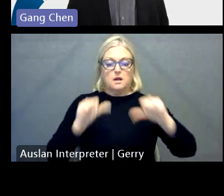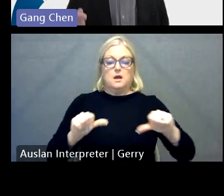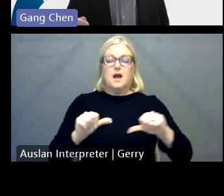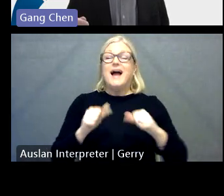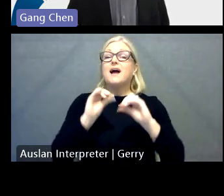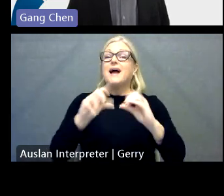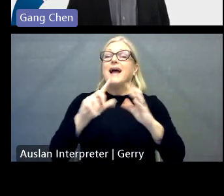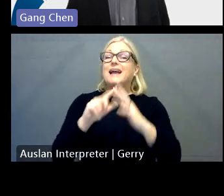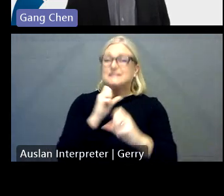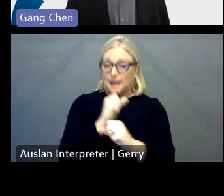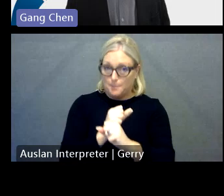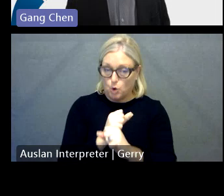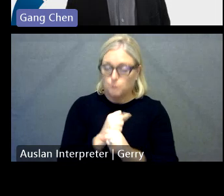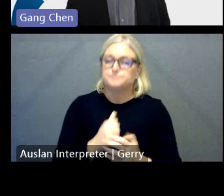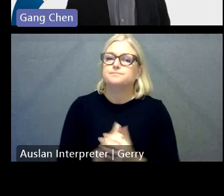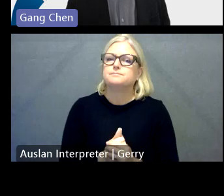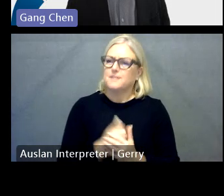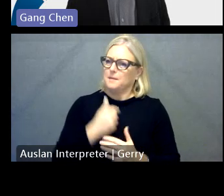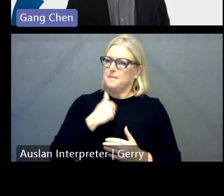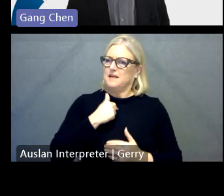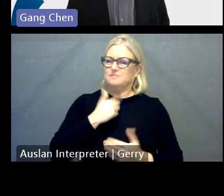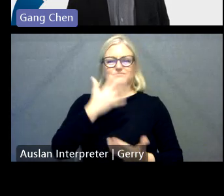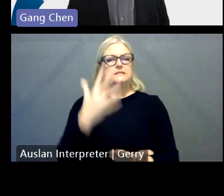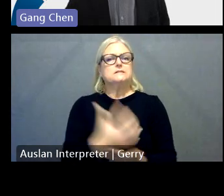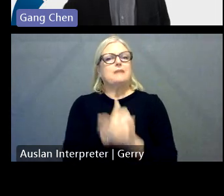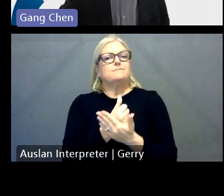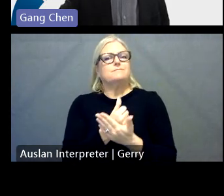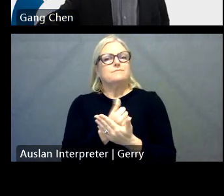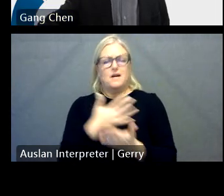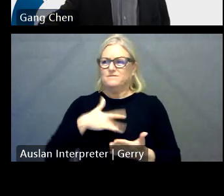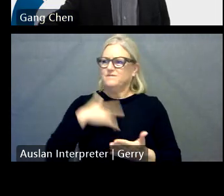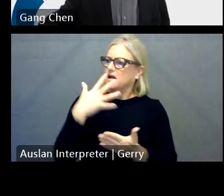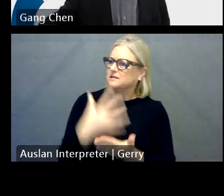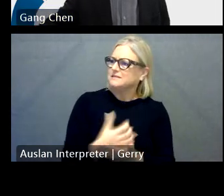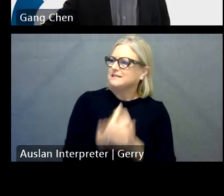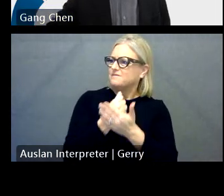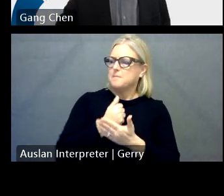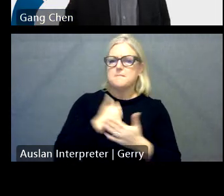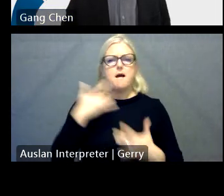and followed by the 5 response levels.